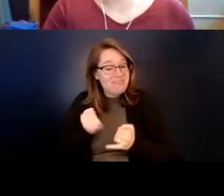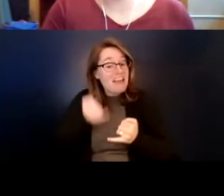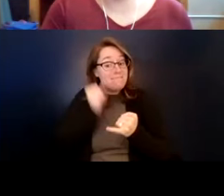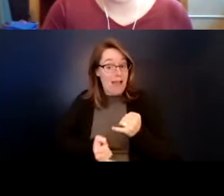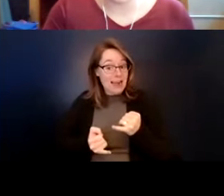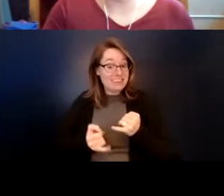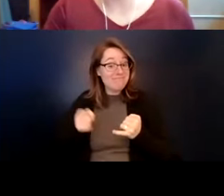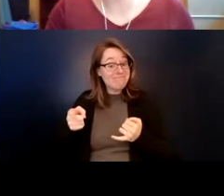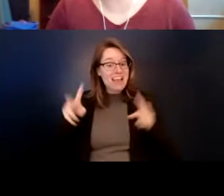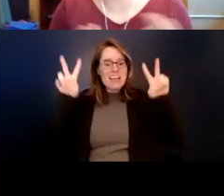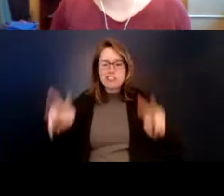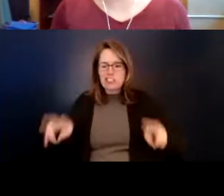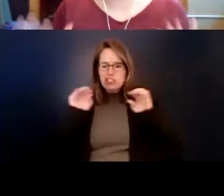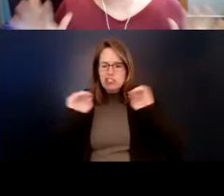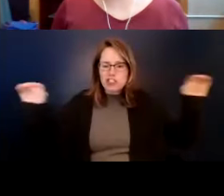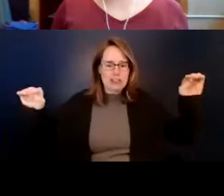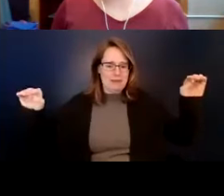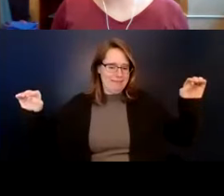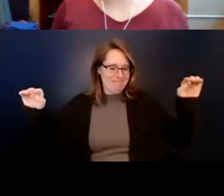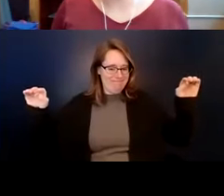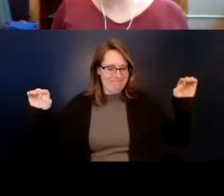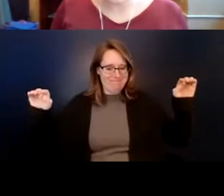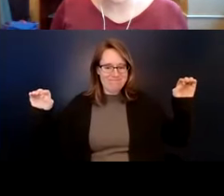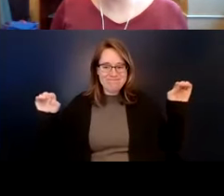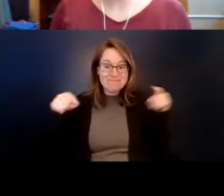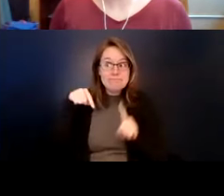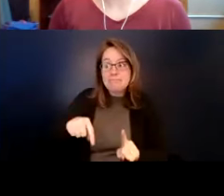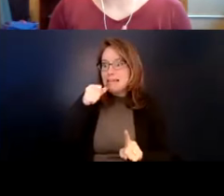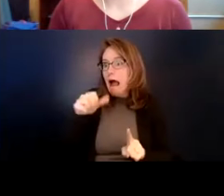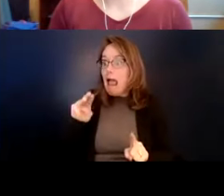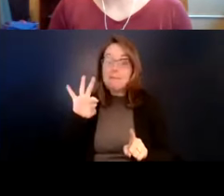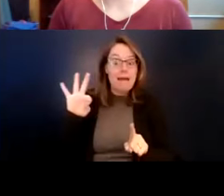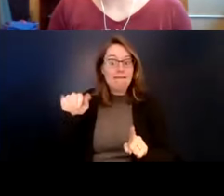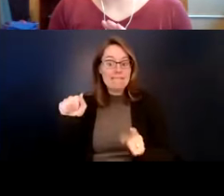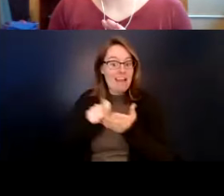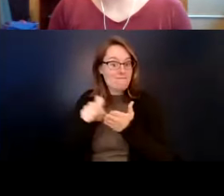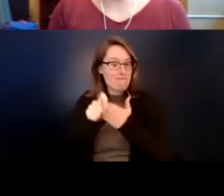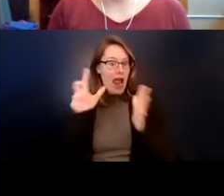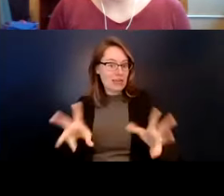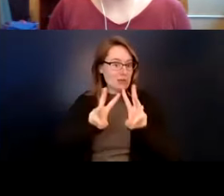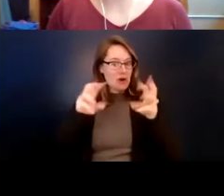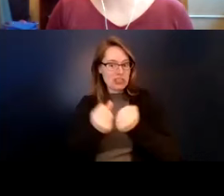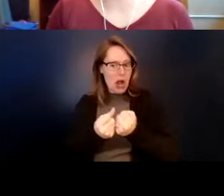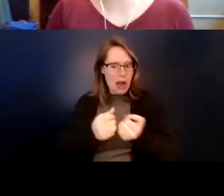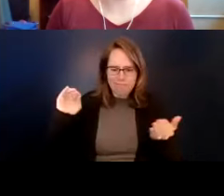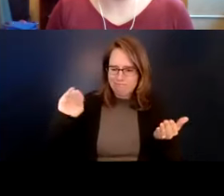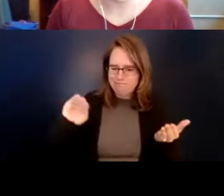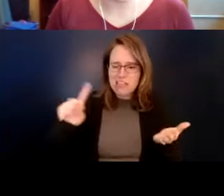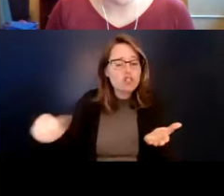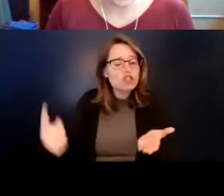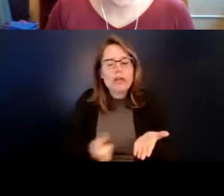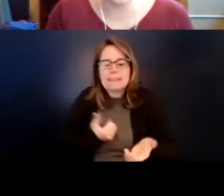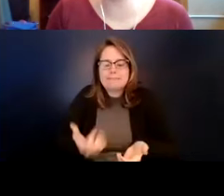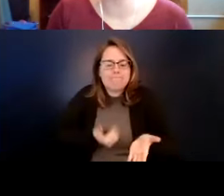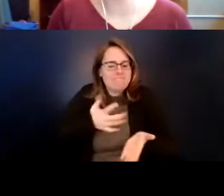is a judgment-free zone. This is not an MFA writer's workshop. We are just journaling. This is for your